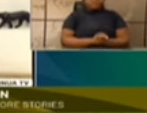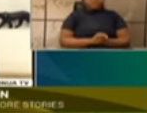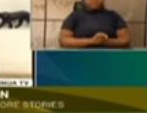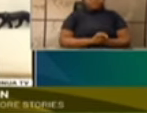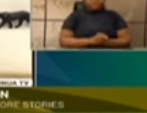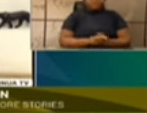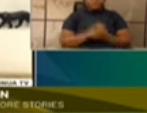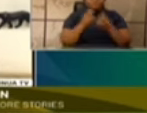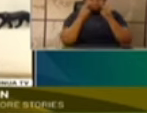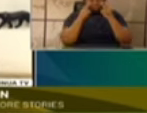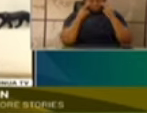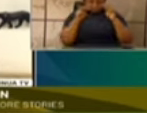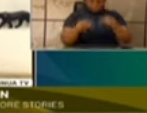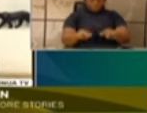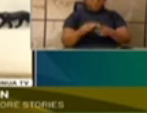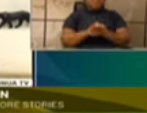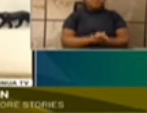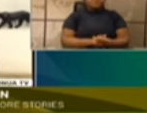Can you?